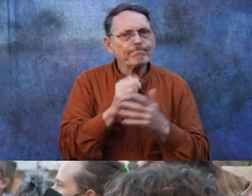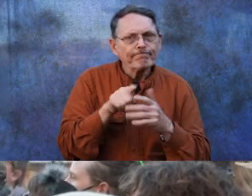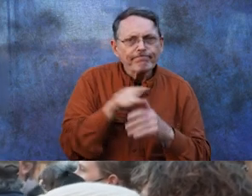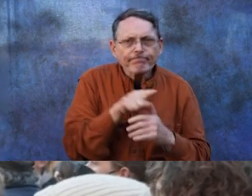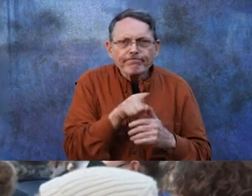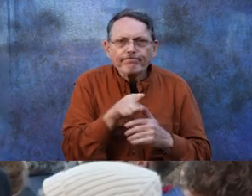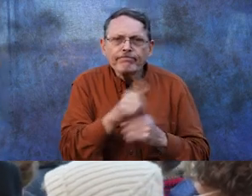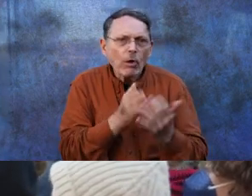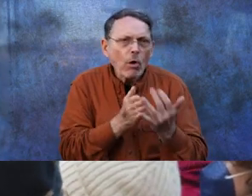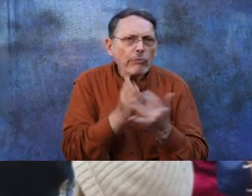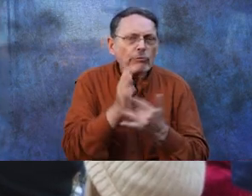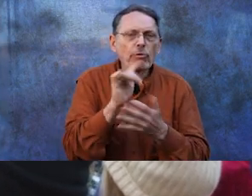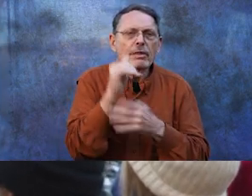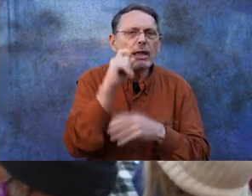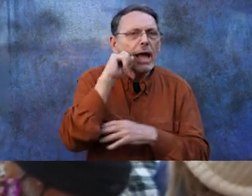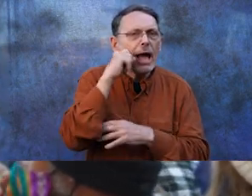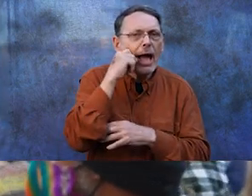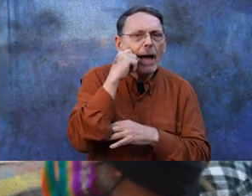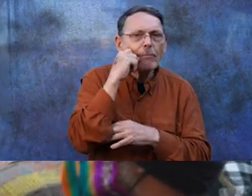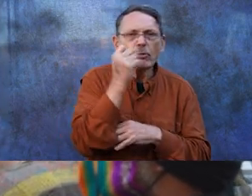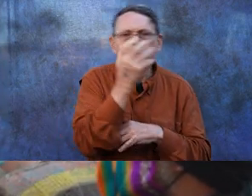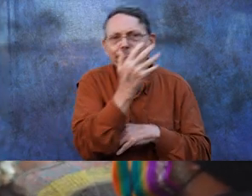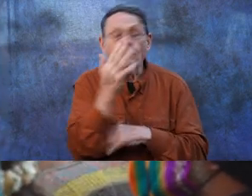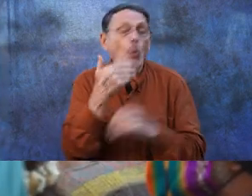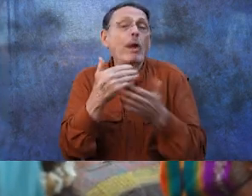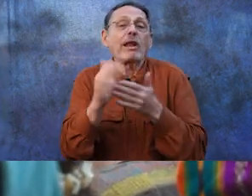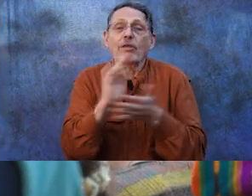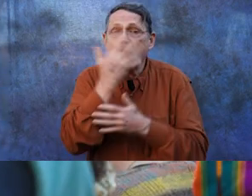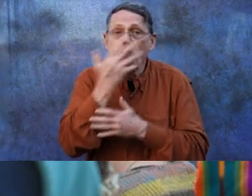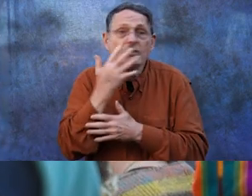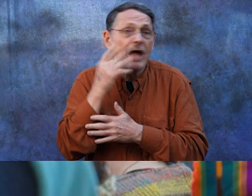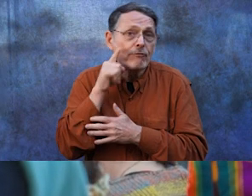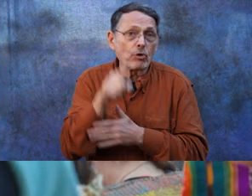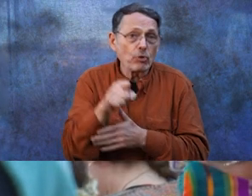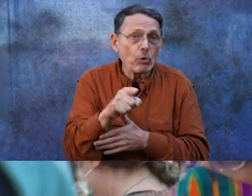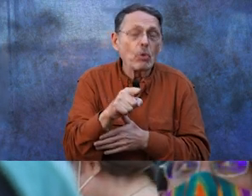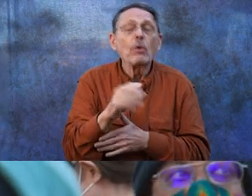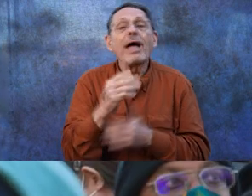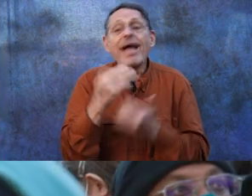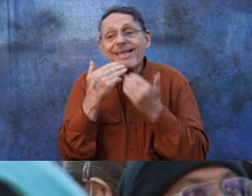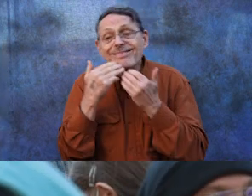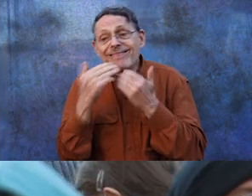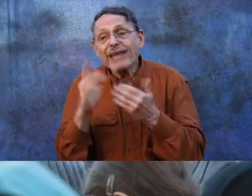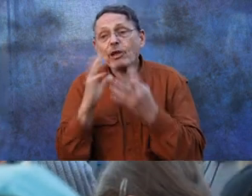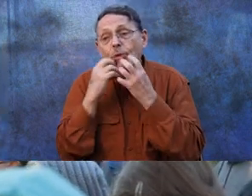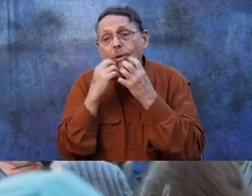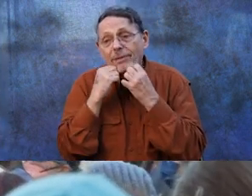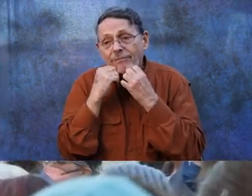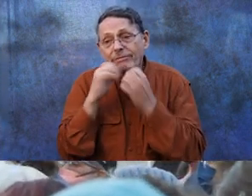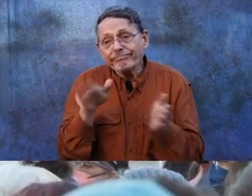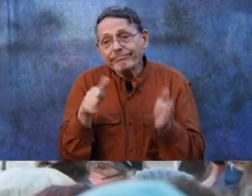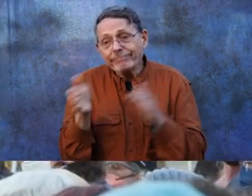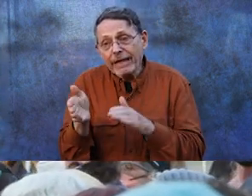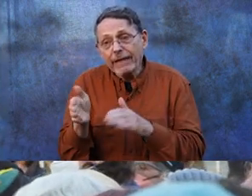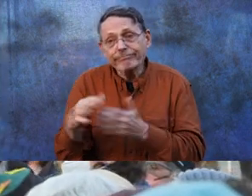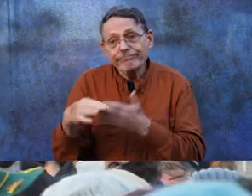again through that apple orchard or whatever it is for you, and thanking your beloved